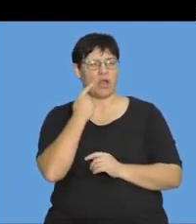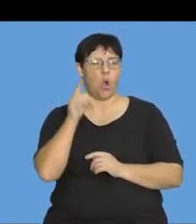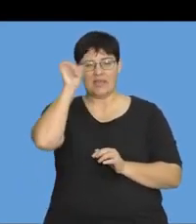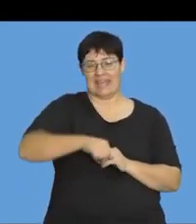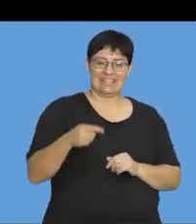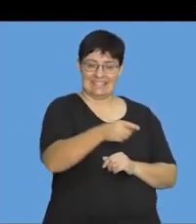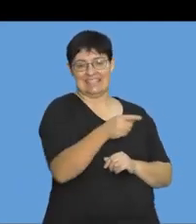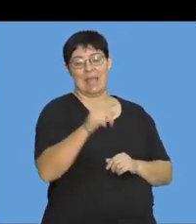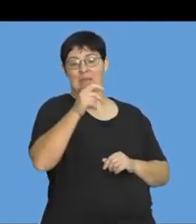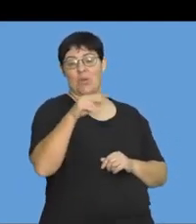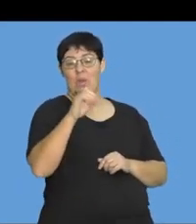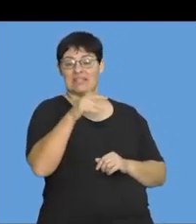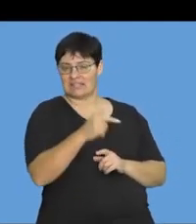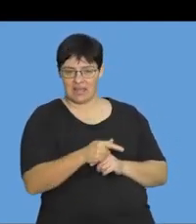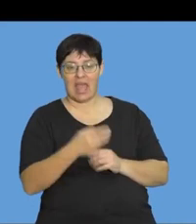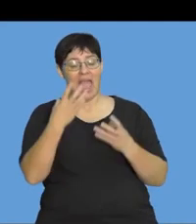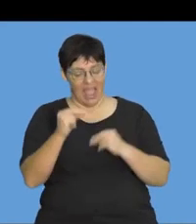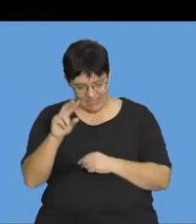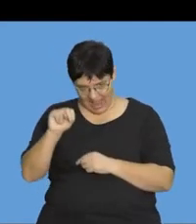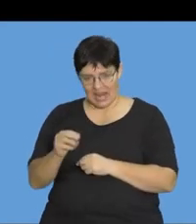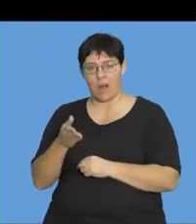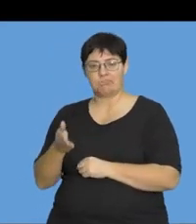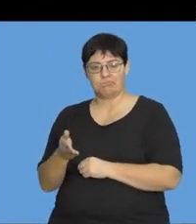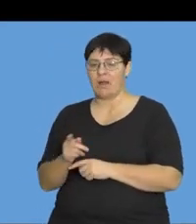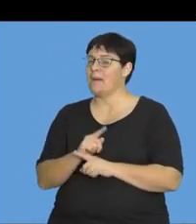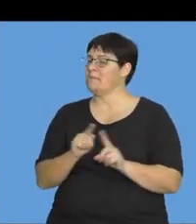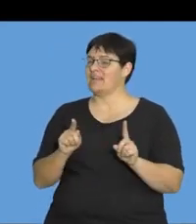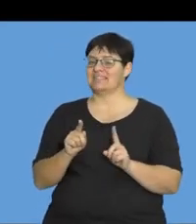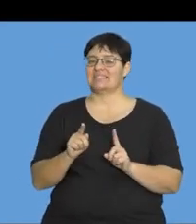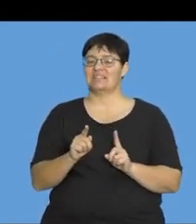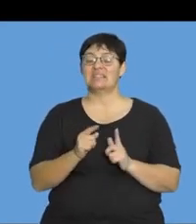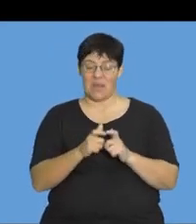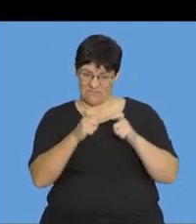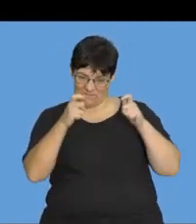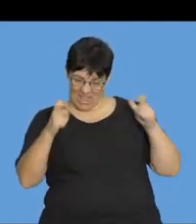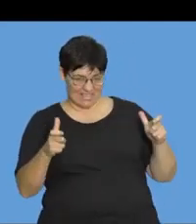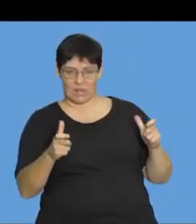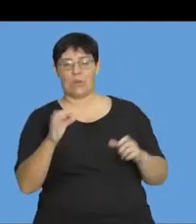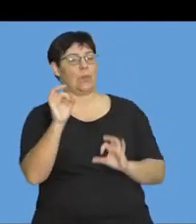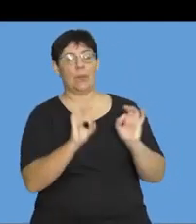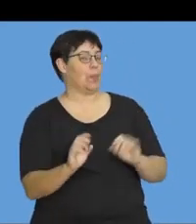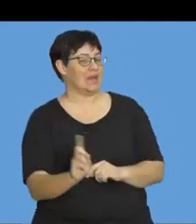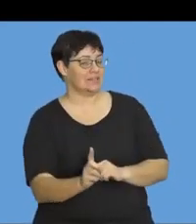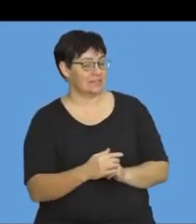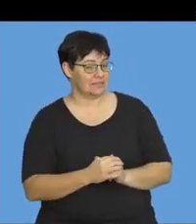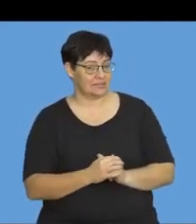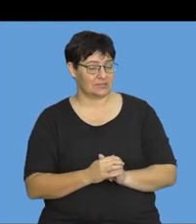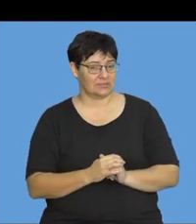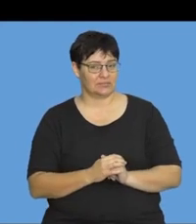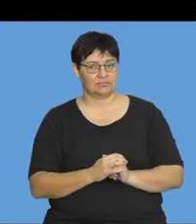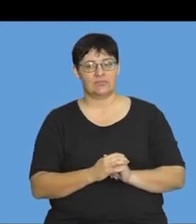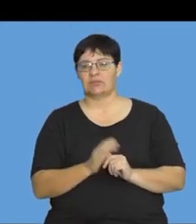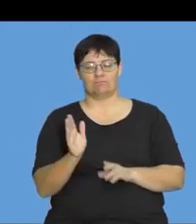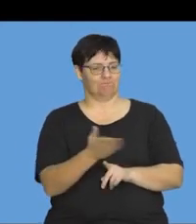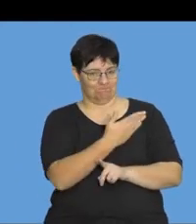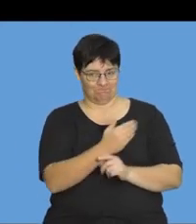amino acids does have nitrogen, but they said here the giant organic molecule. So that is going to be